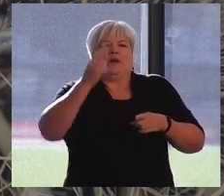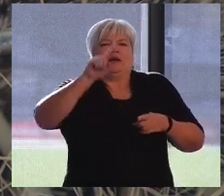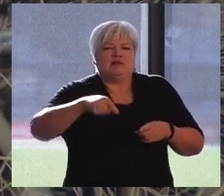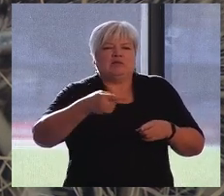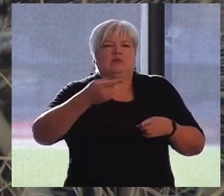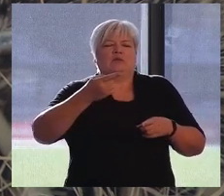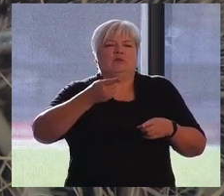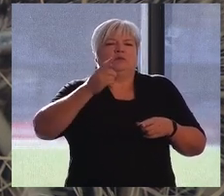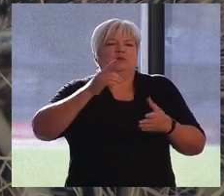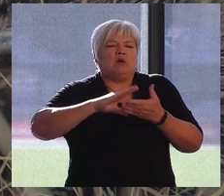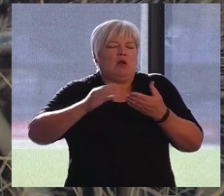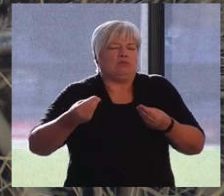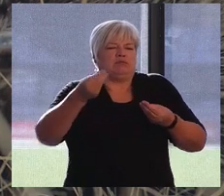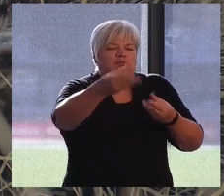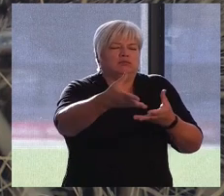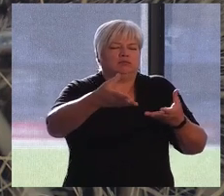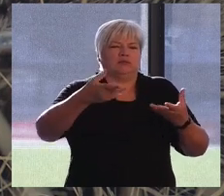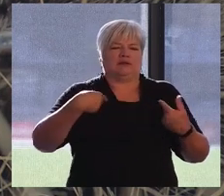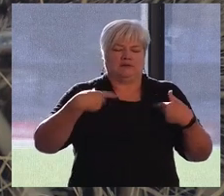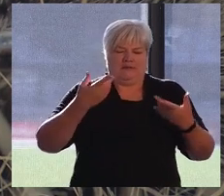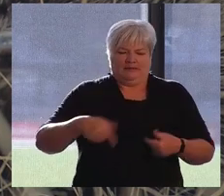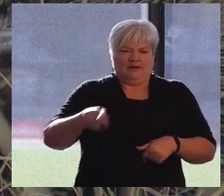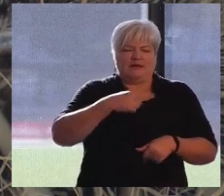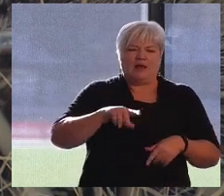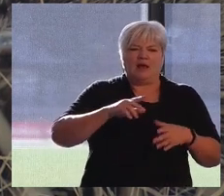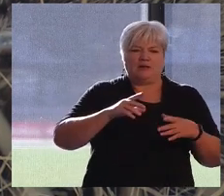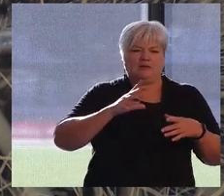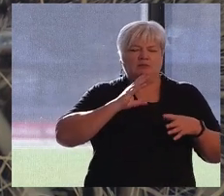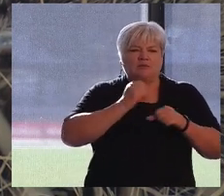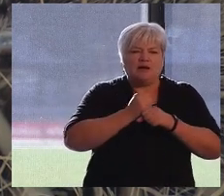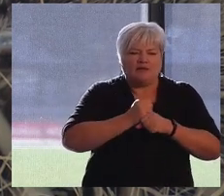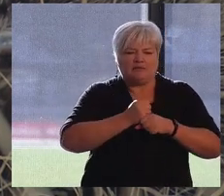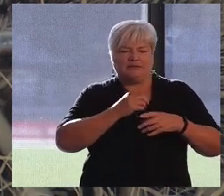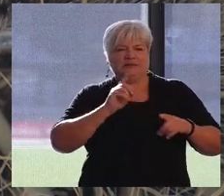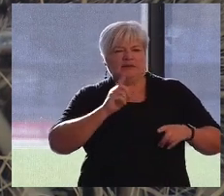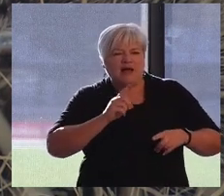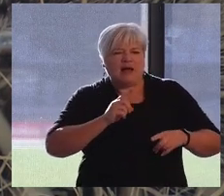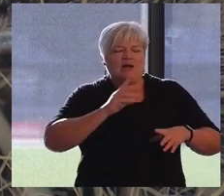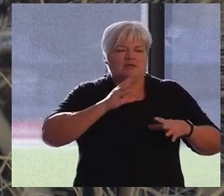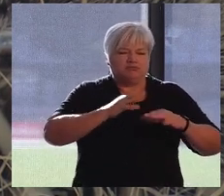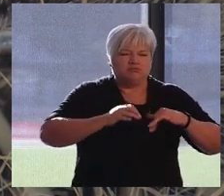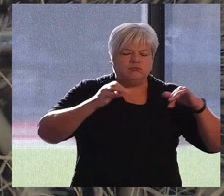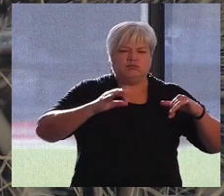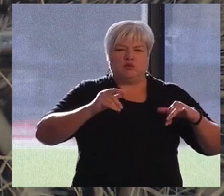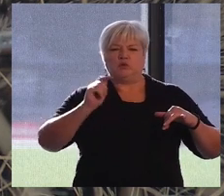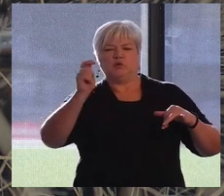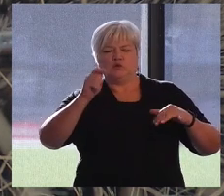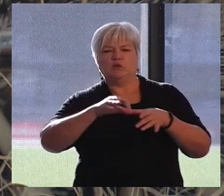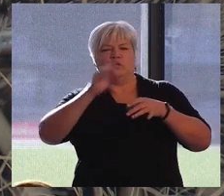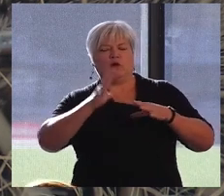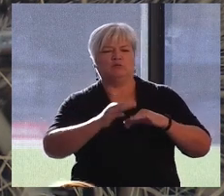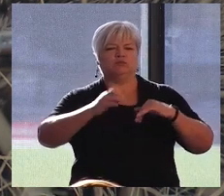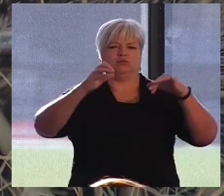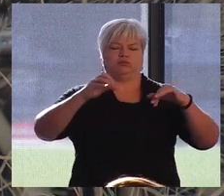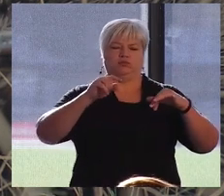political parties and elected representatives are in Parliament now or about to be in Parliament have an immense challenge and